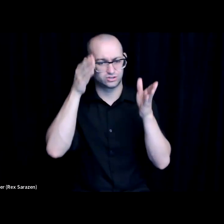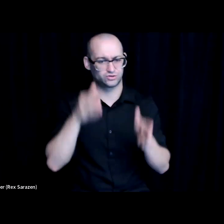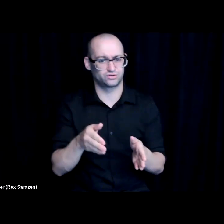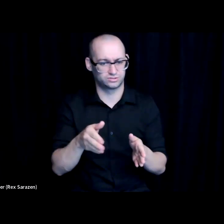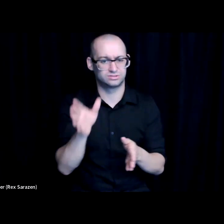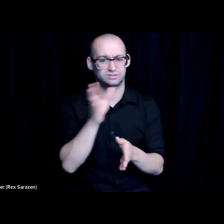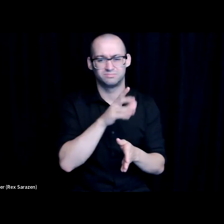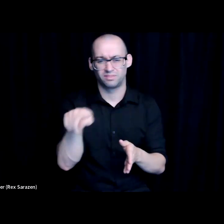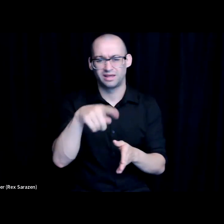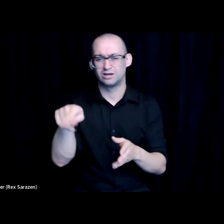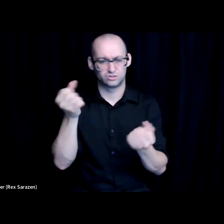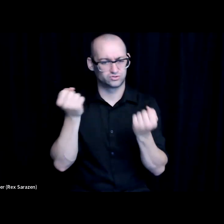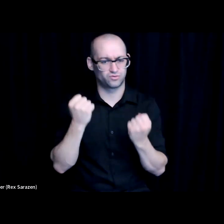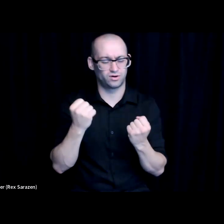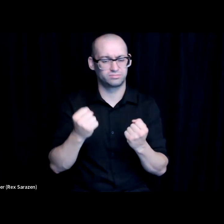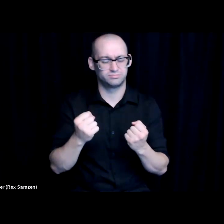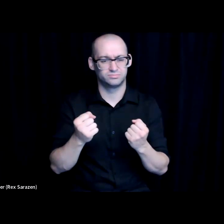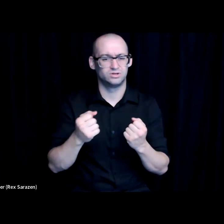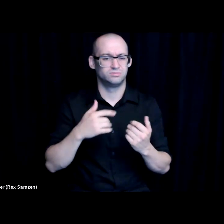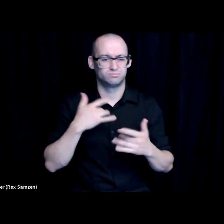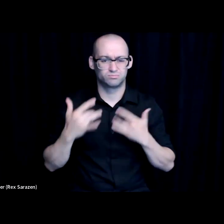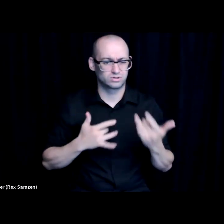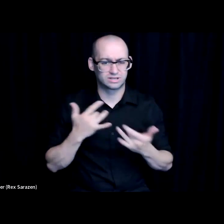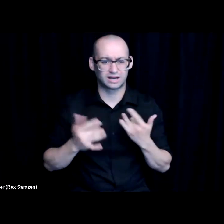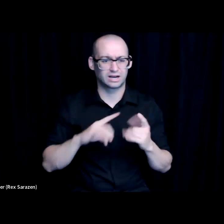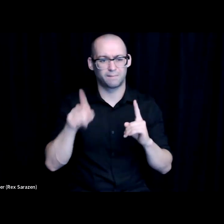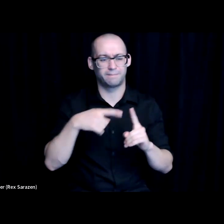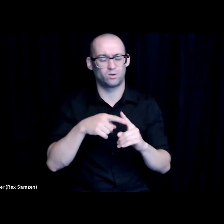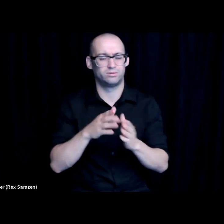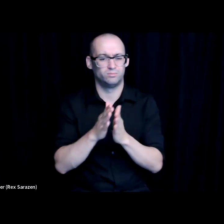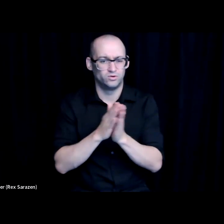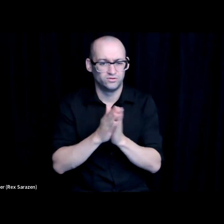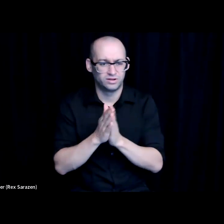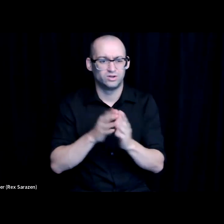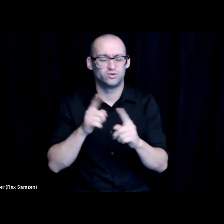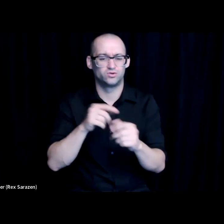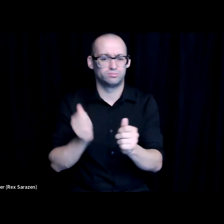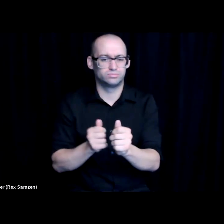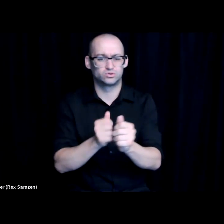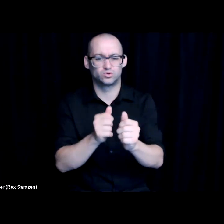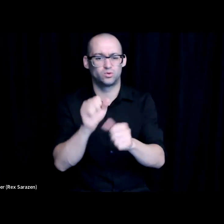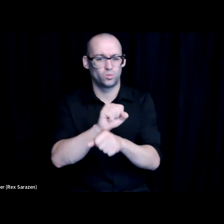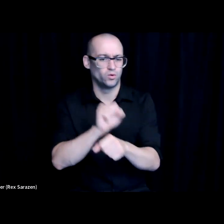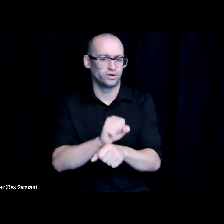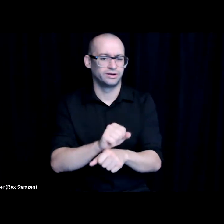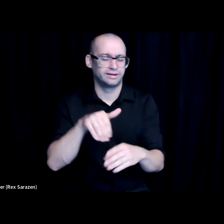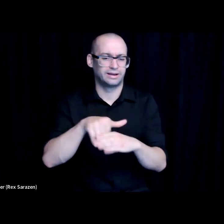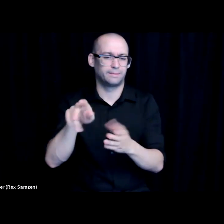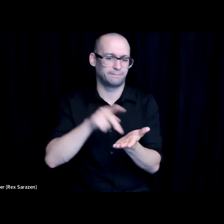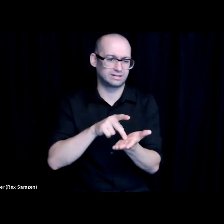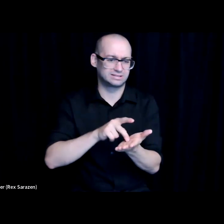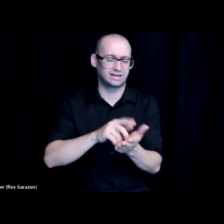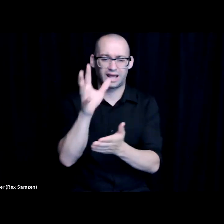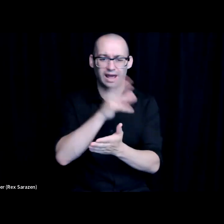are really strong and passionate about helping, encouraging youth to pursue medicine and nursing. And so that would also be another